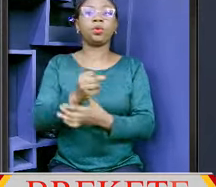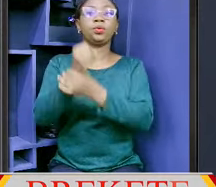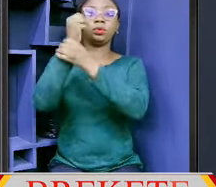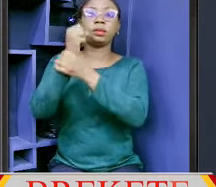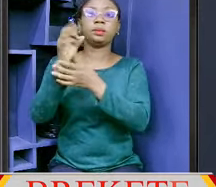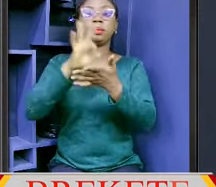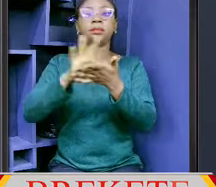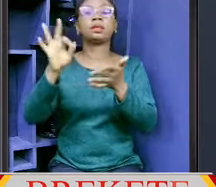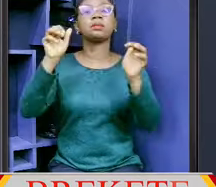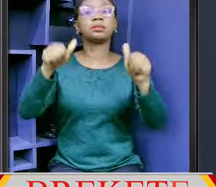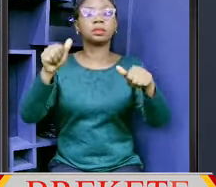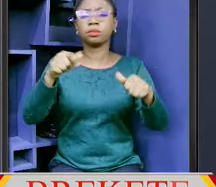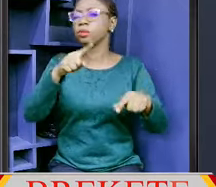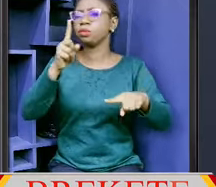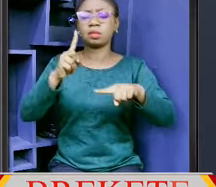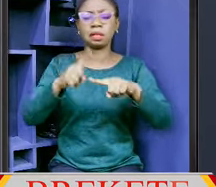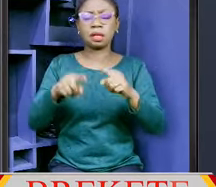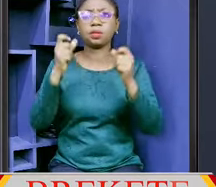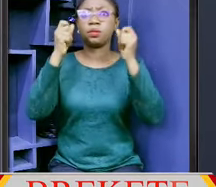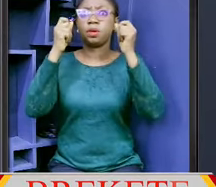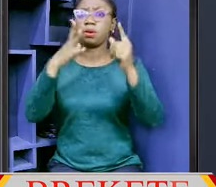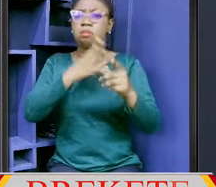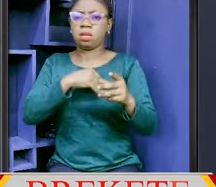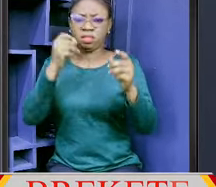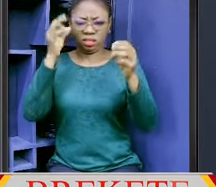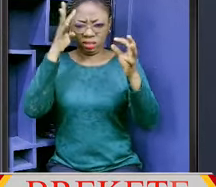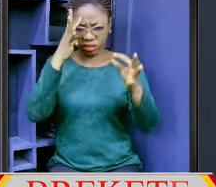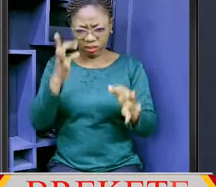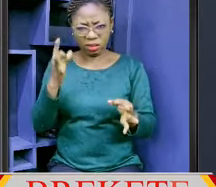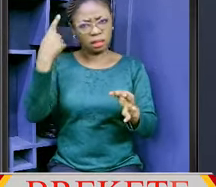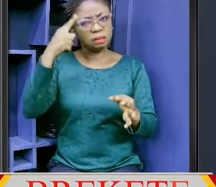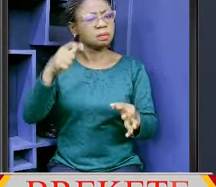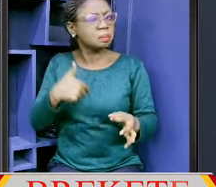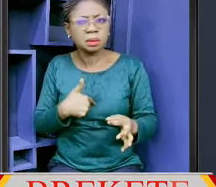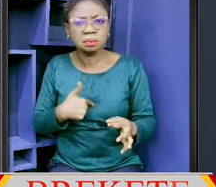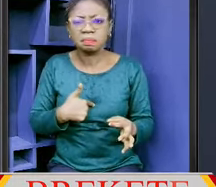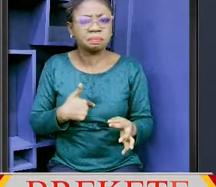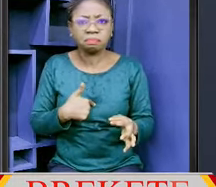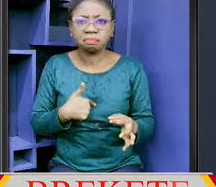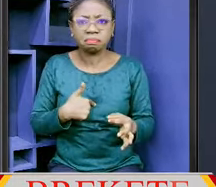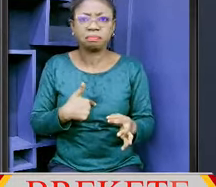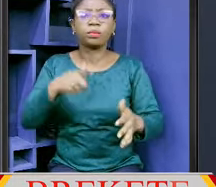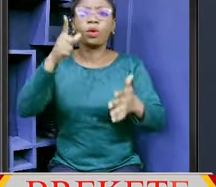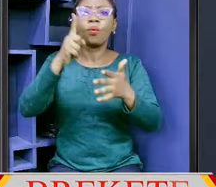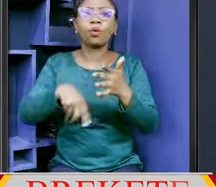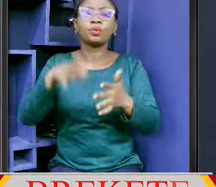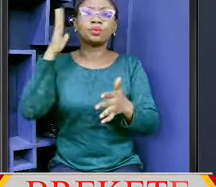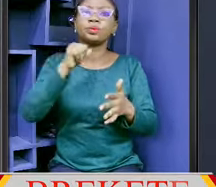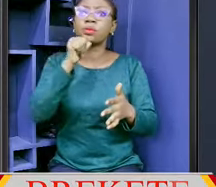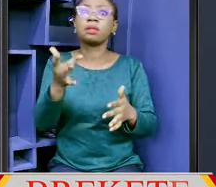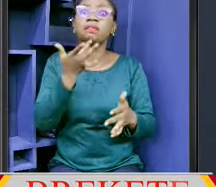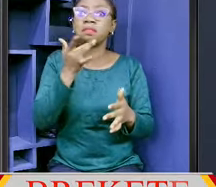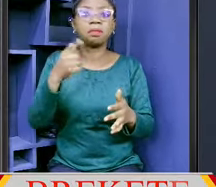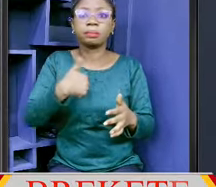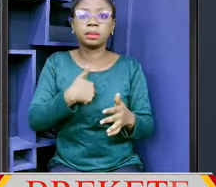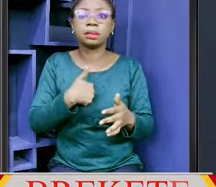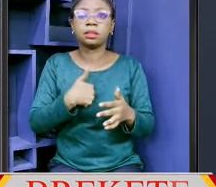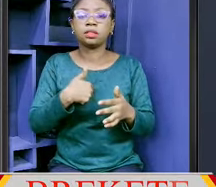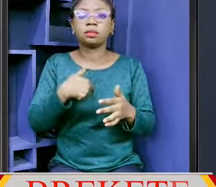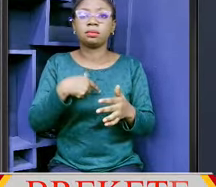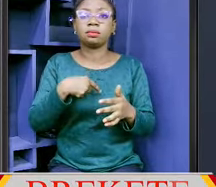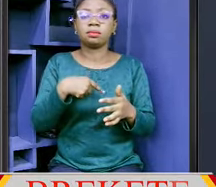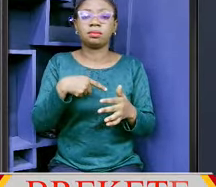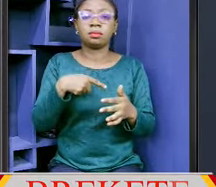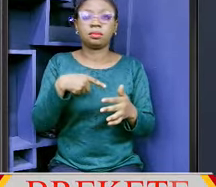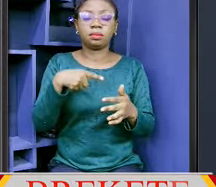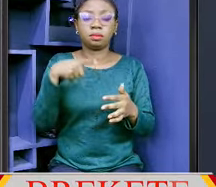You can't just wake up and decide on my behalf what will not favor me. You claim